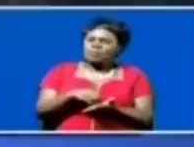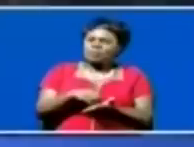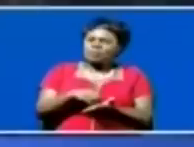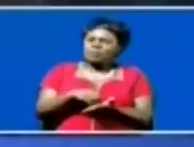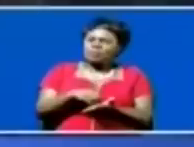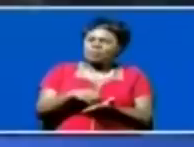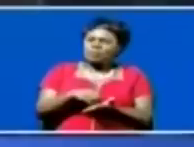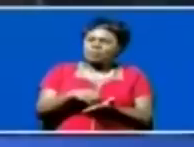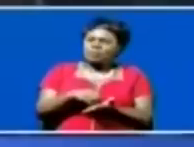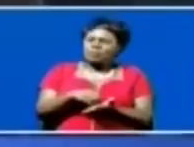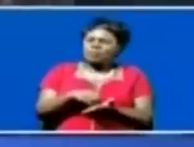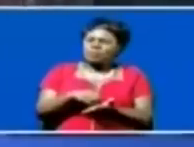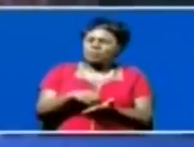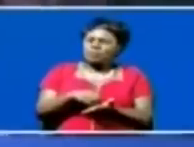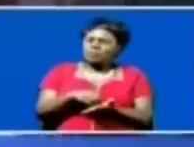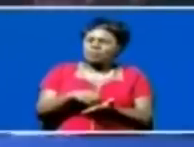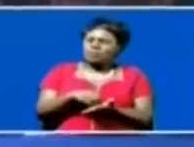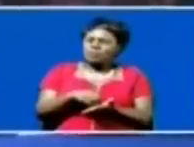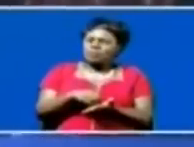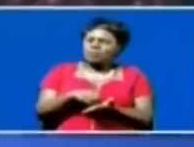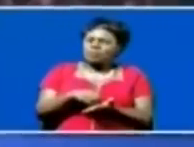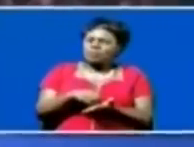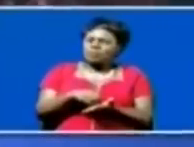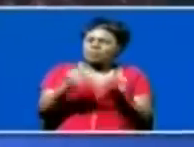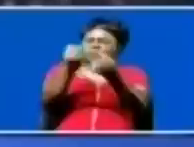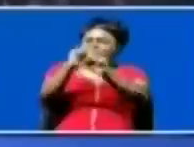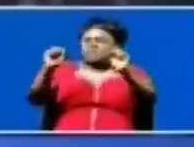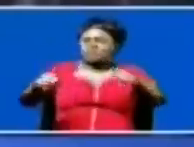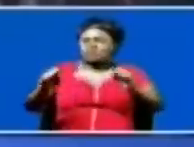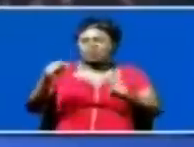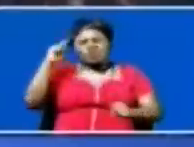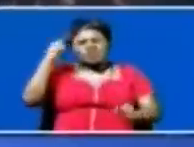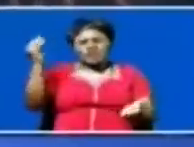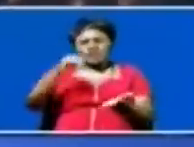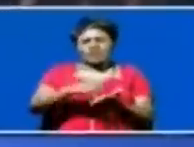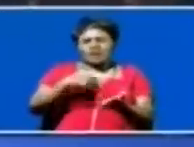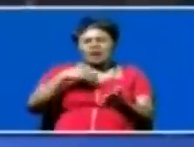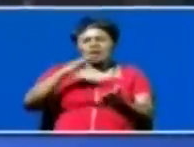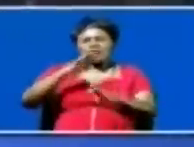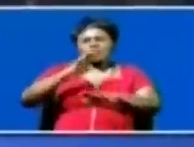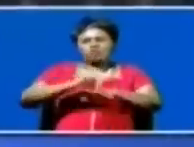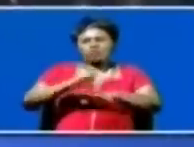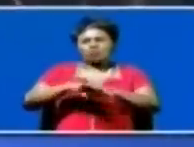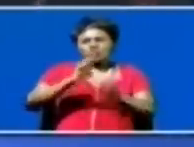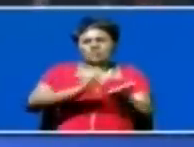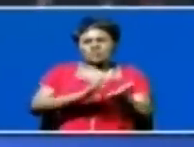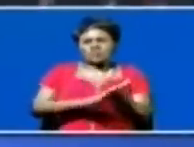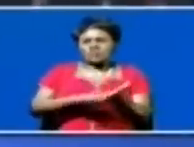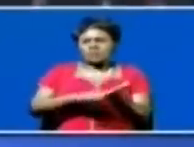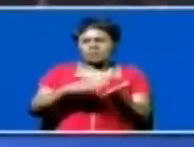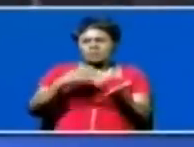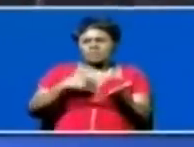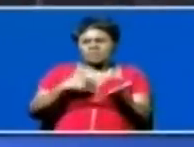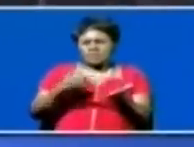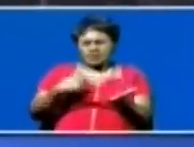have actually tweaked the areas that we are not happy about, then you could actually reconsider, because we have very good suggestions to give. Like, I mean, budget committee,